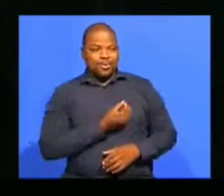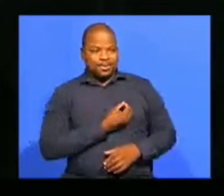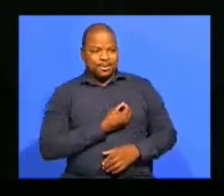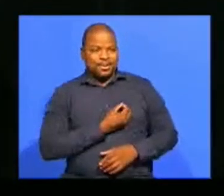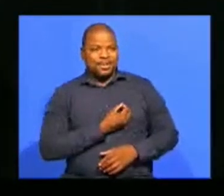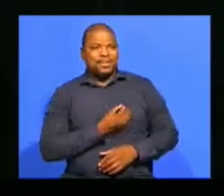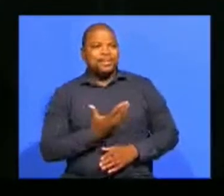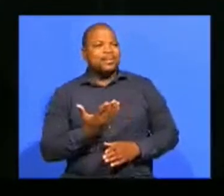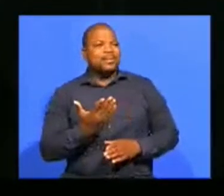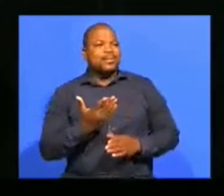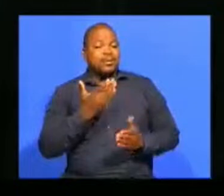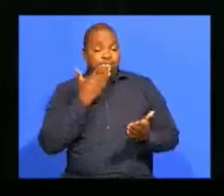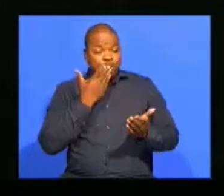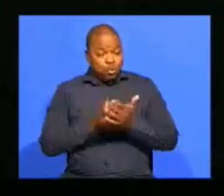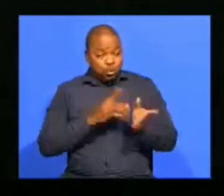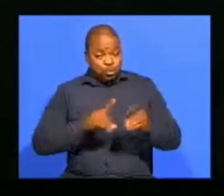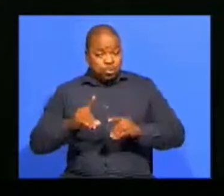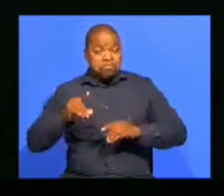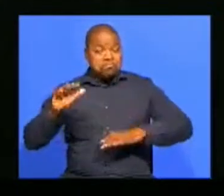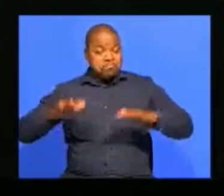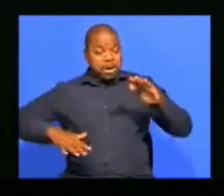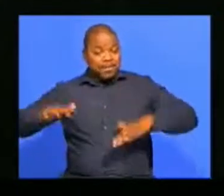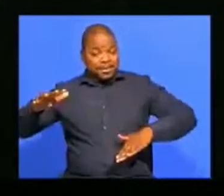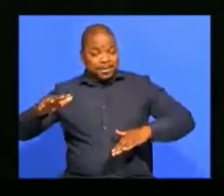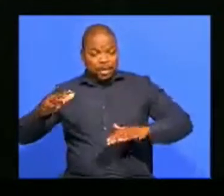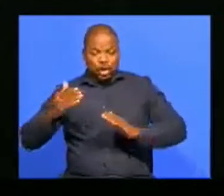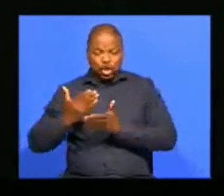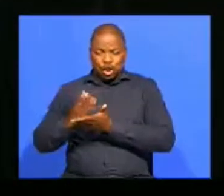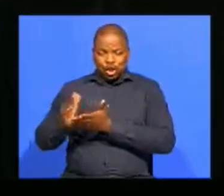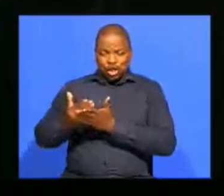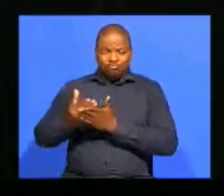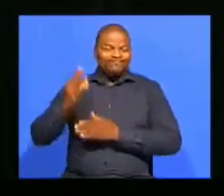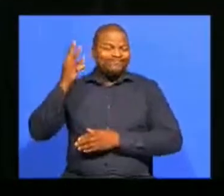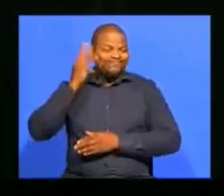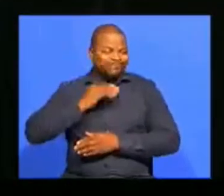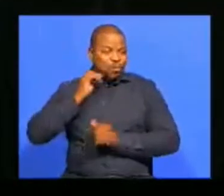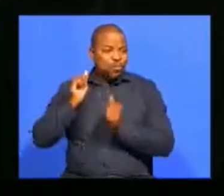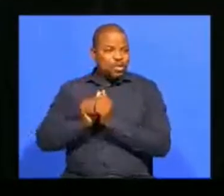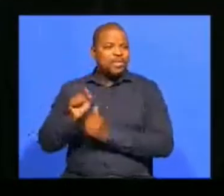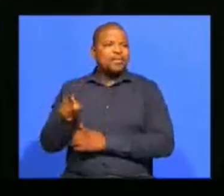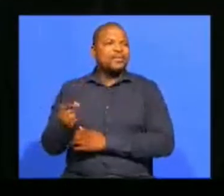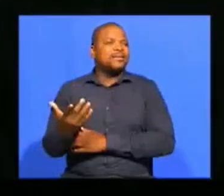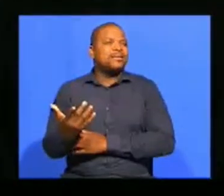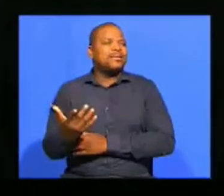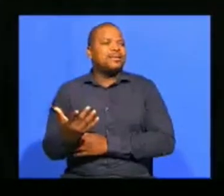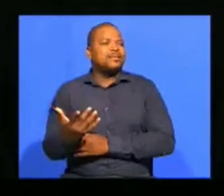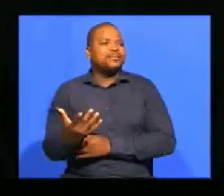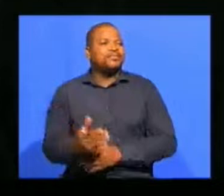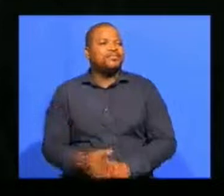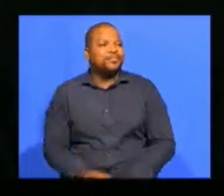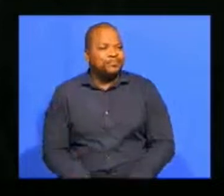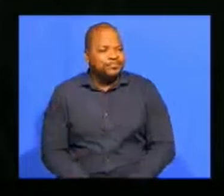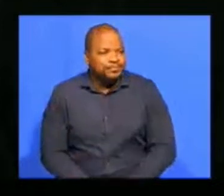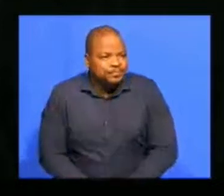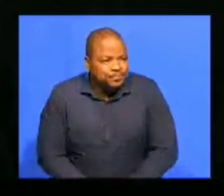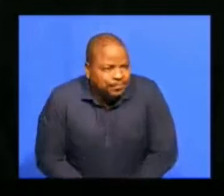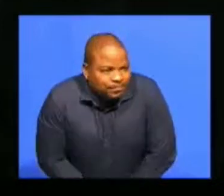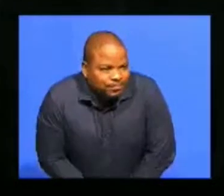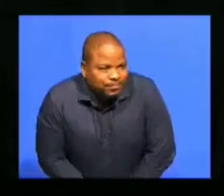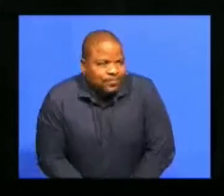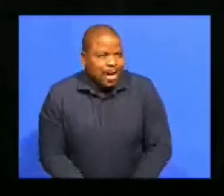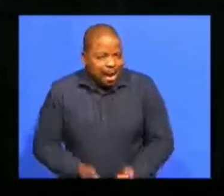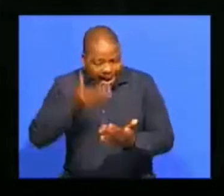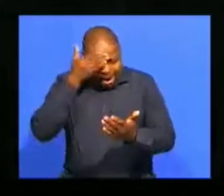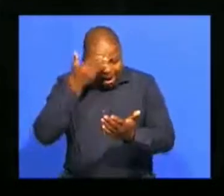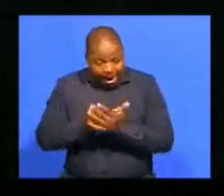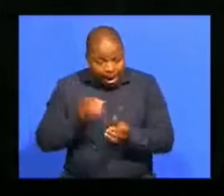We get along very well with the Bahamas, and so we want to share these experiences with them. we learned